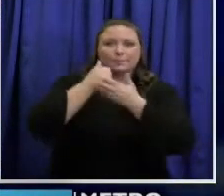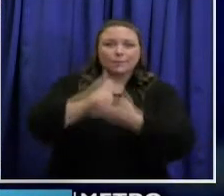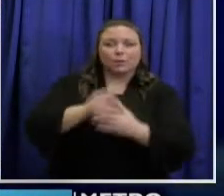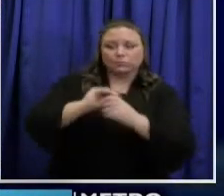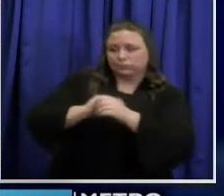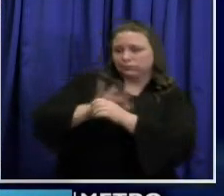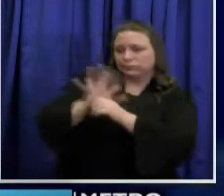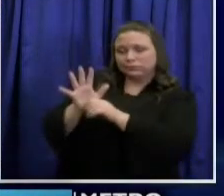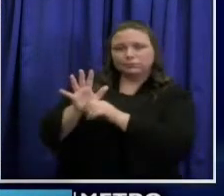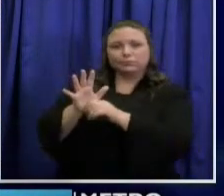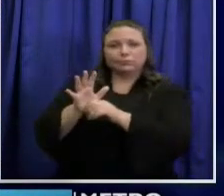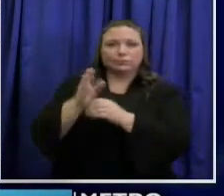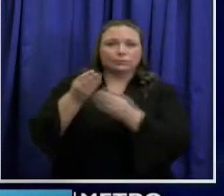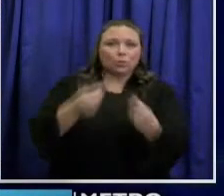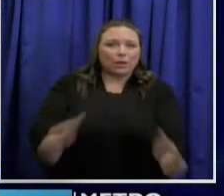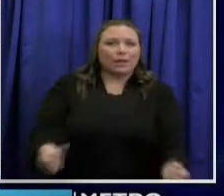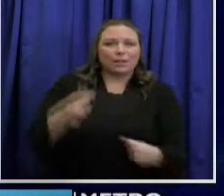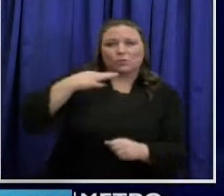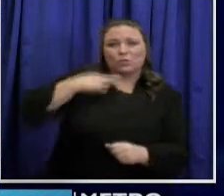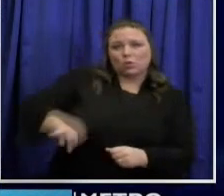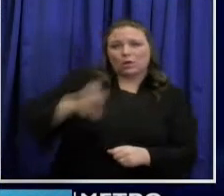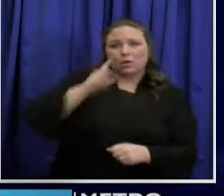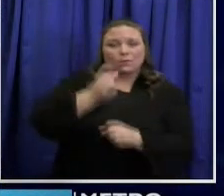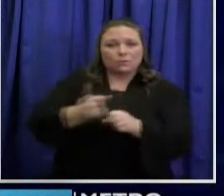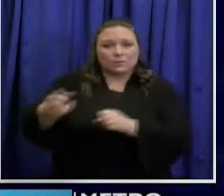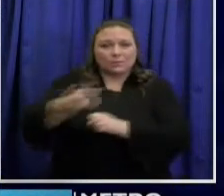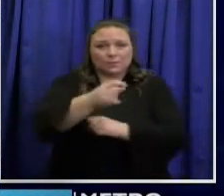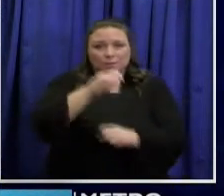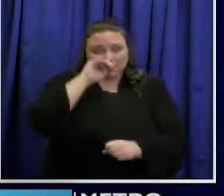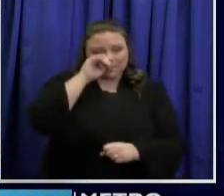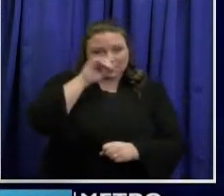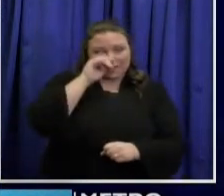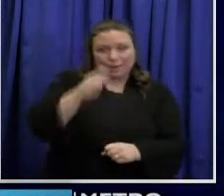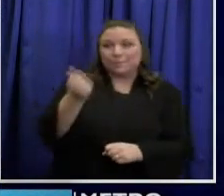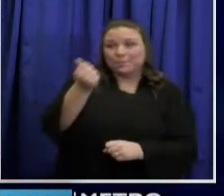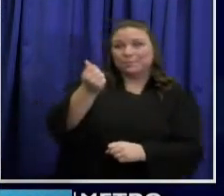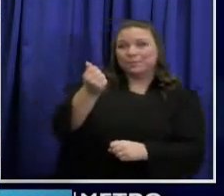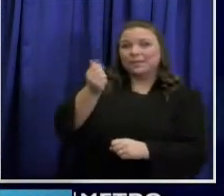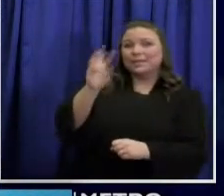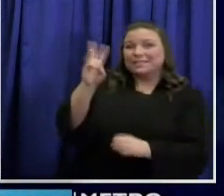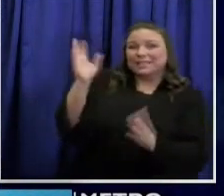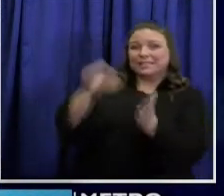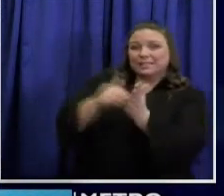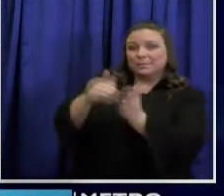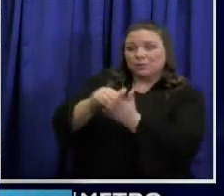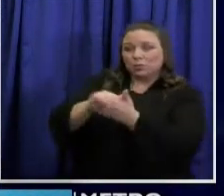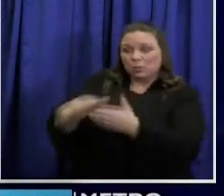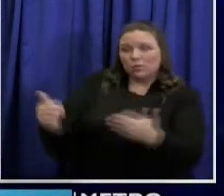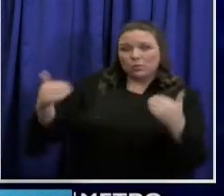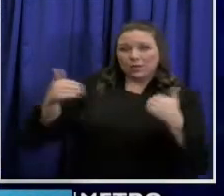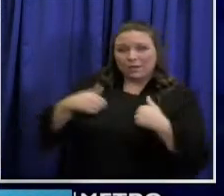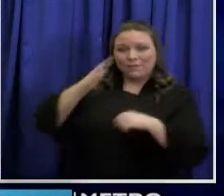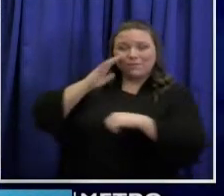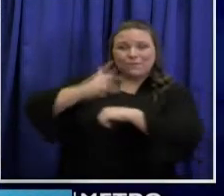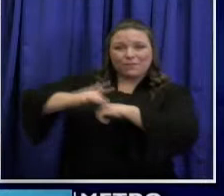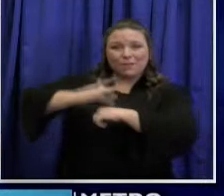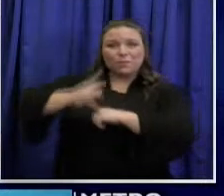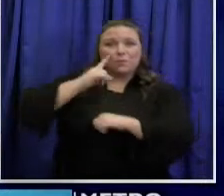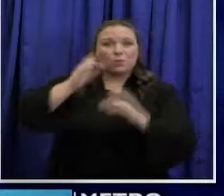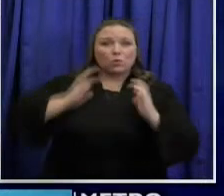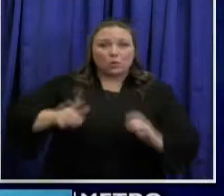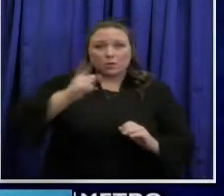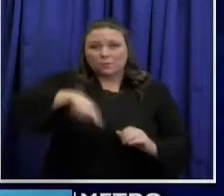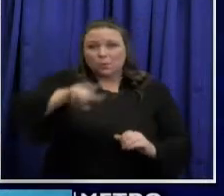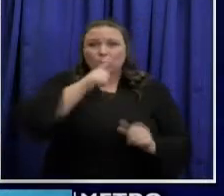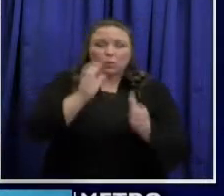COVID-19 relief credit for the next year. $6 million in funding is available for customers